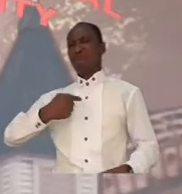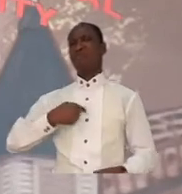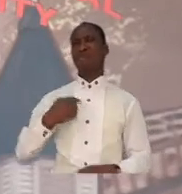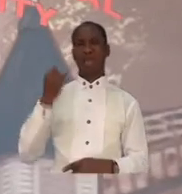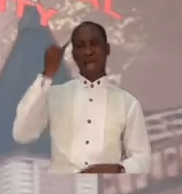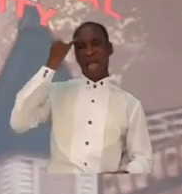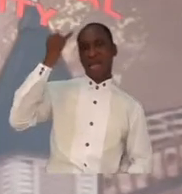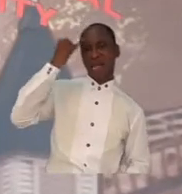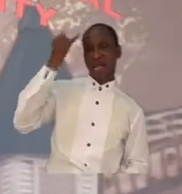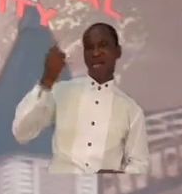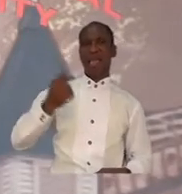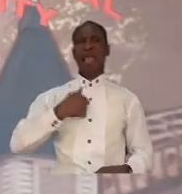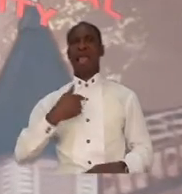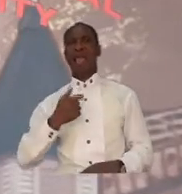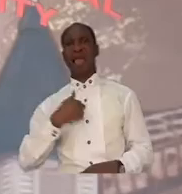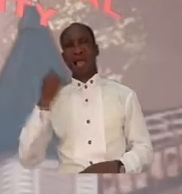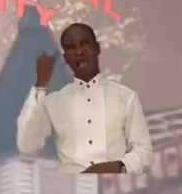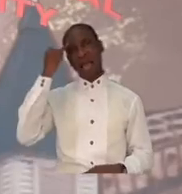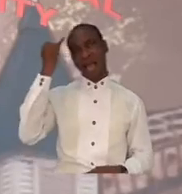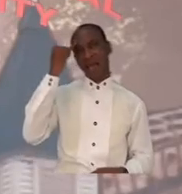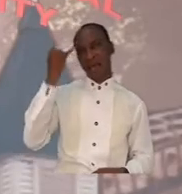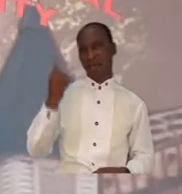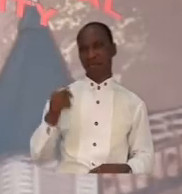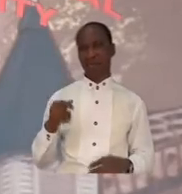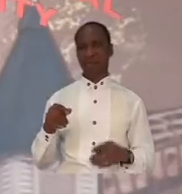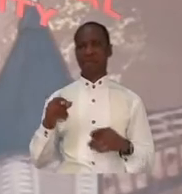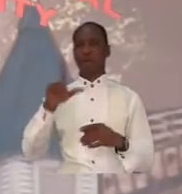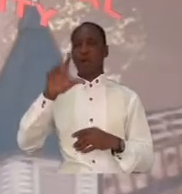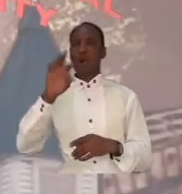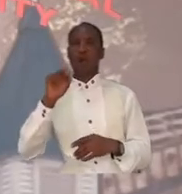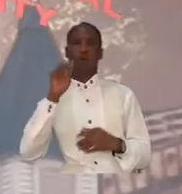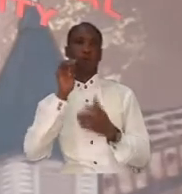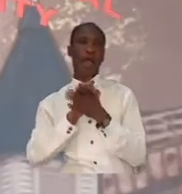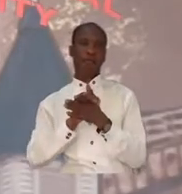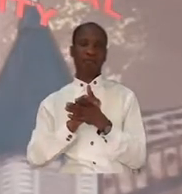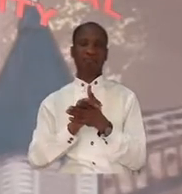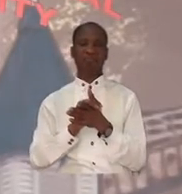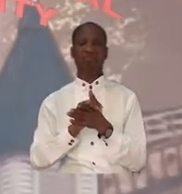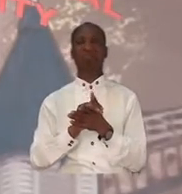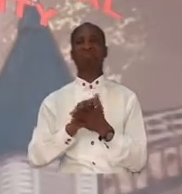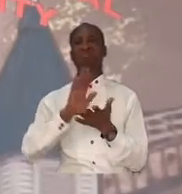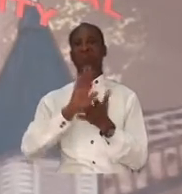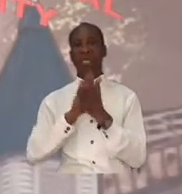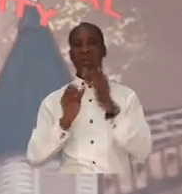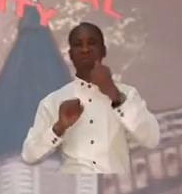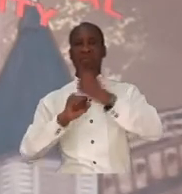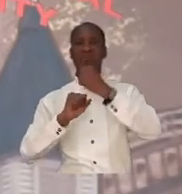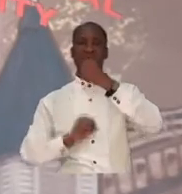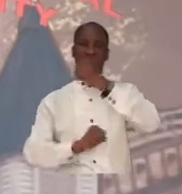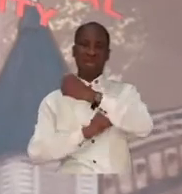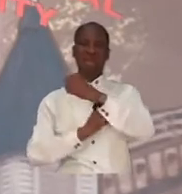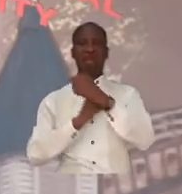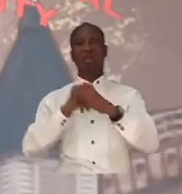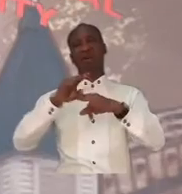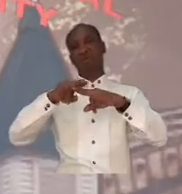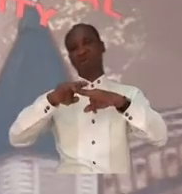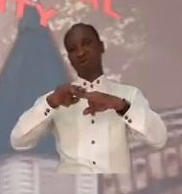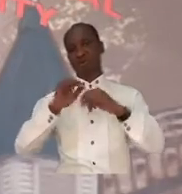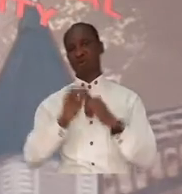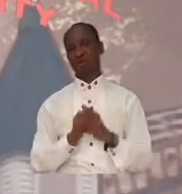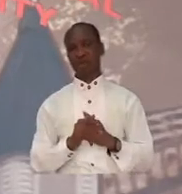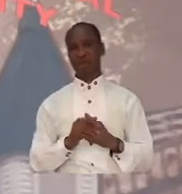because or she nechi. San at in ne, sent you a pa. Oh, better no. And this old quite yet you'll